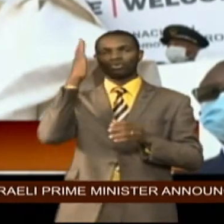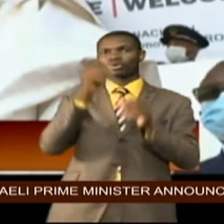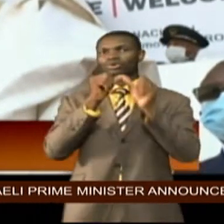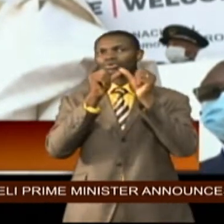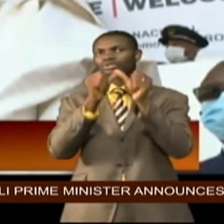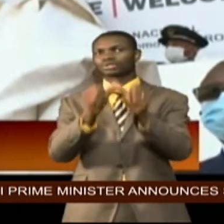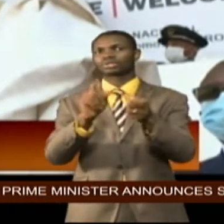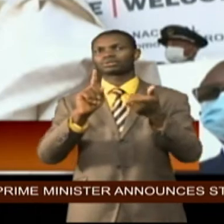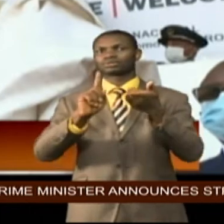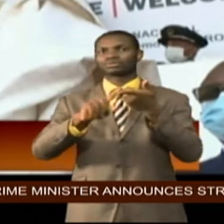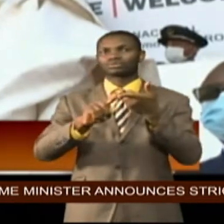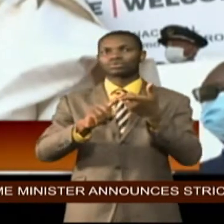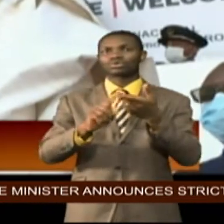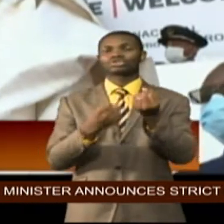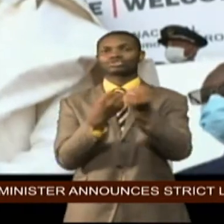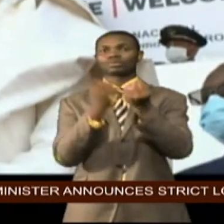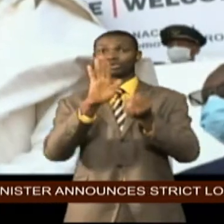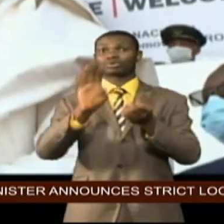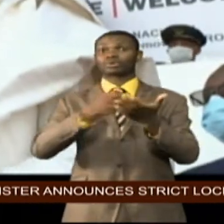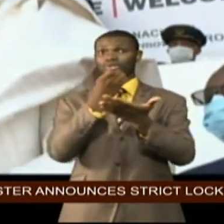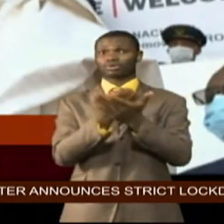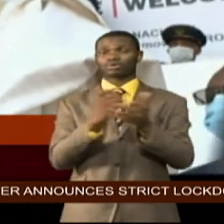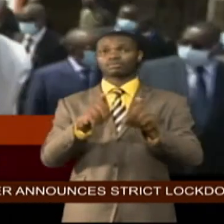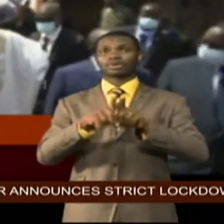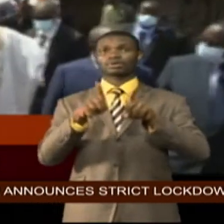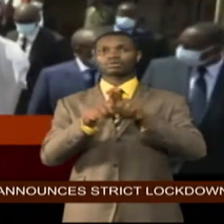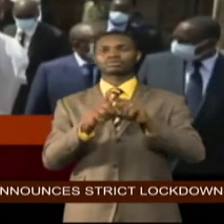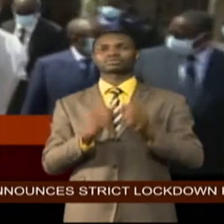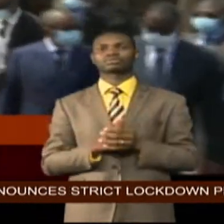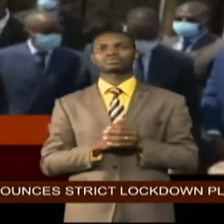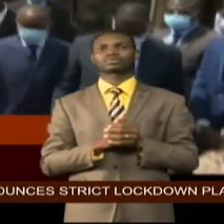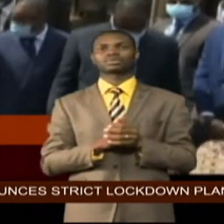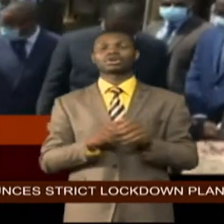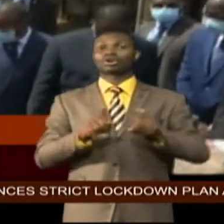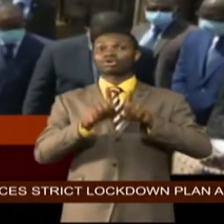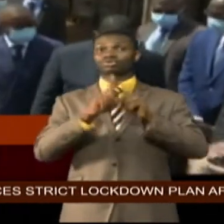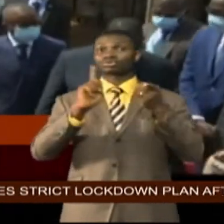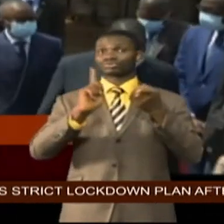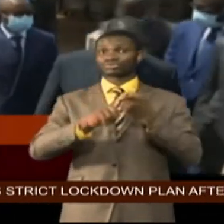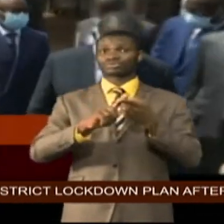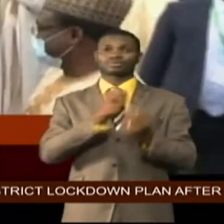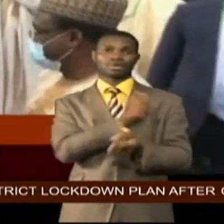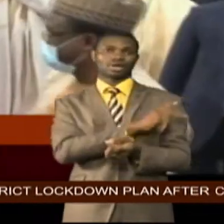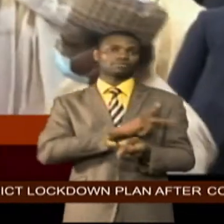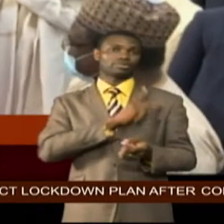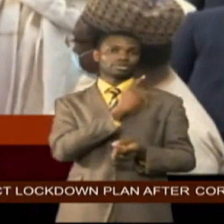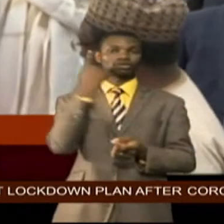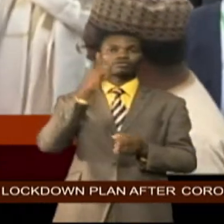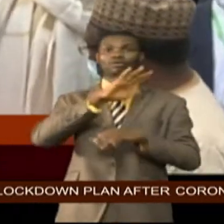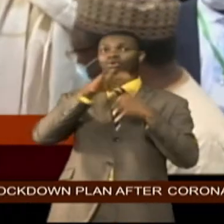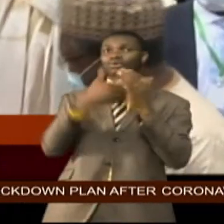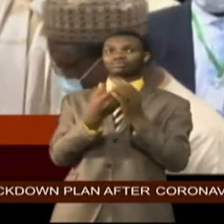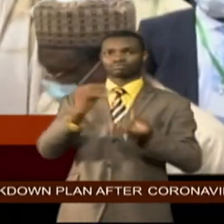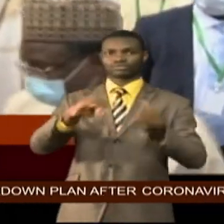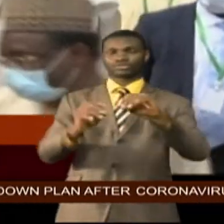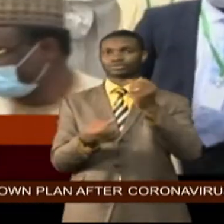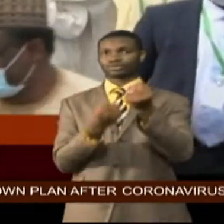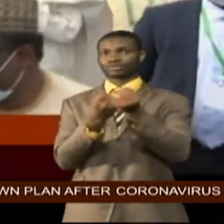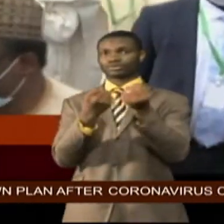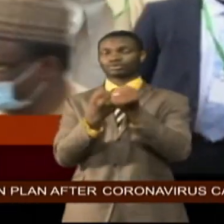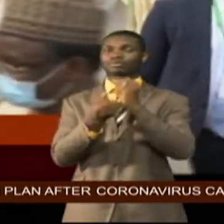the bond of kinship that binds us. And as a mark of appreciation for his enormous contributions to